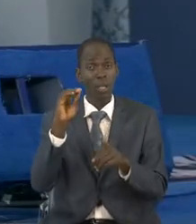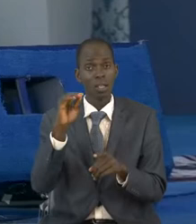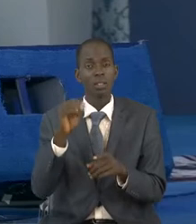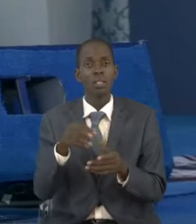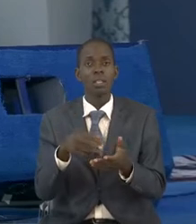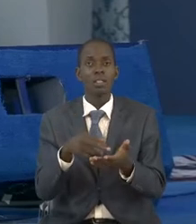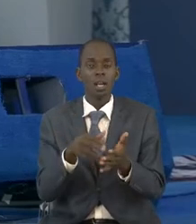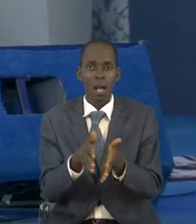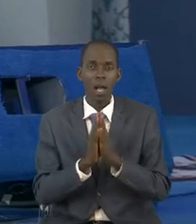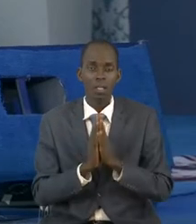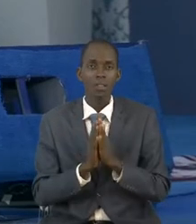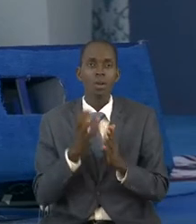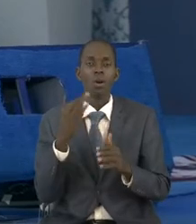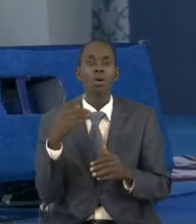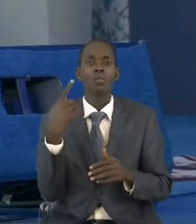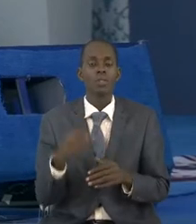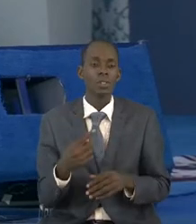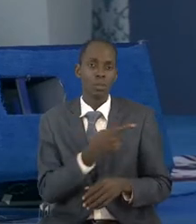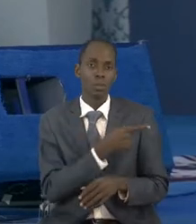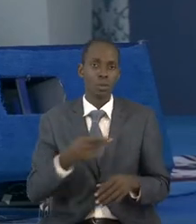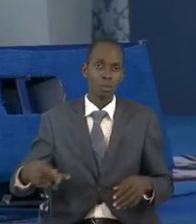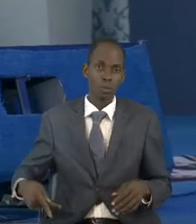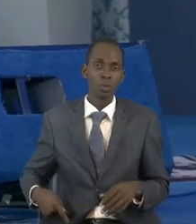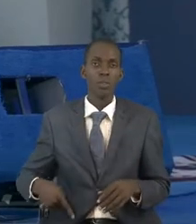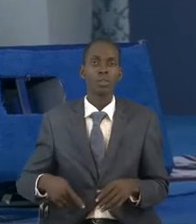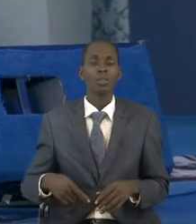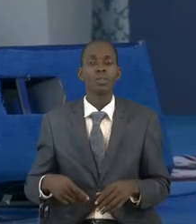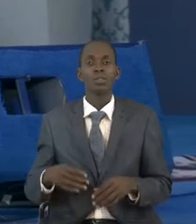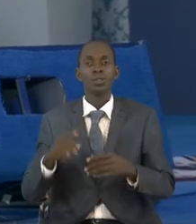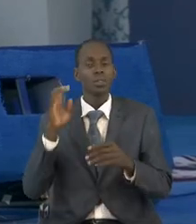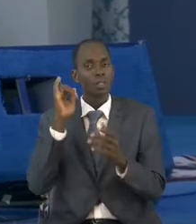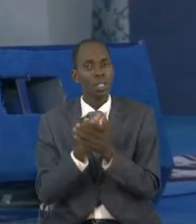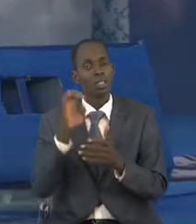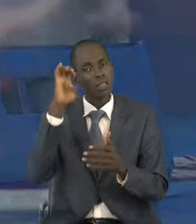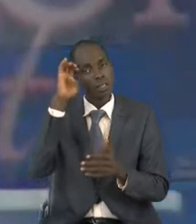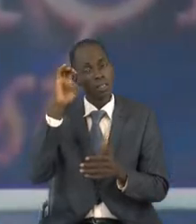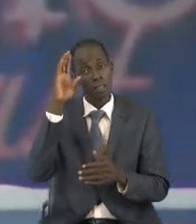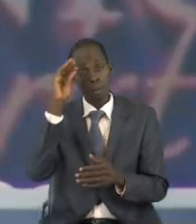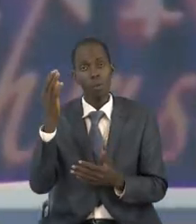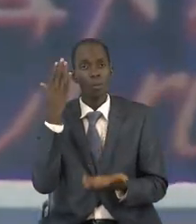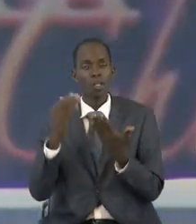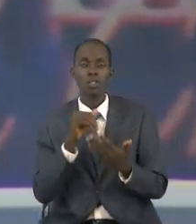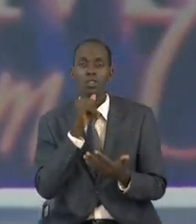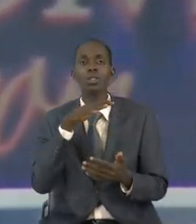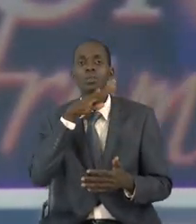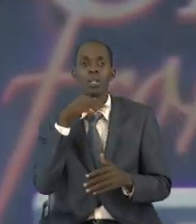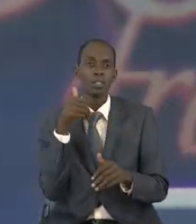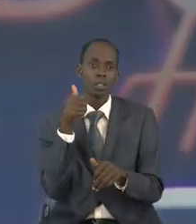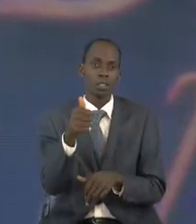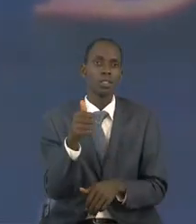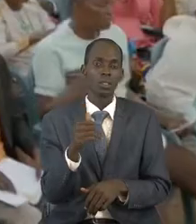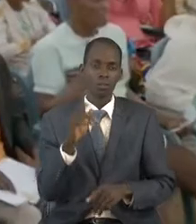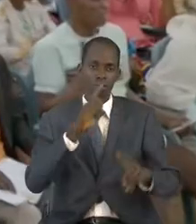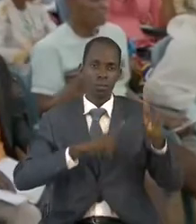of eunuchs that he might not defile himself. I will not defile